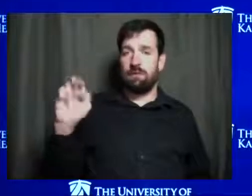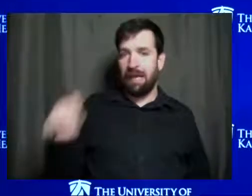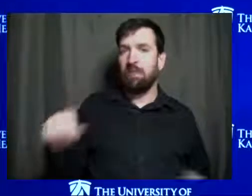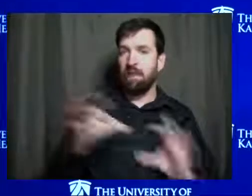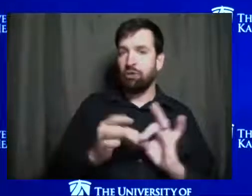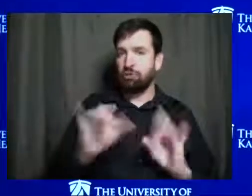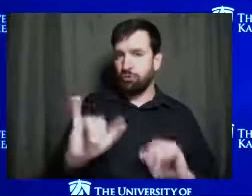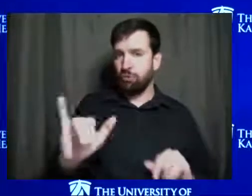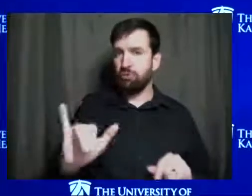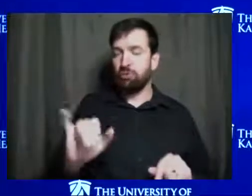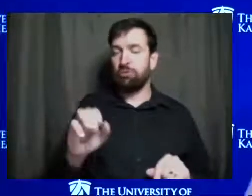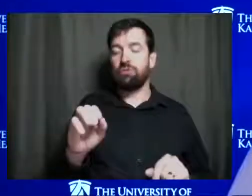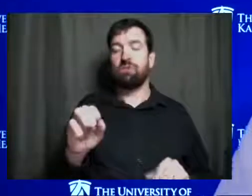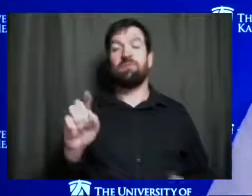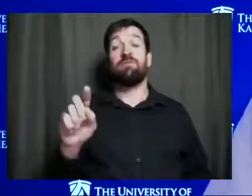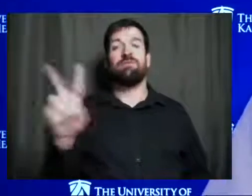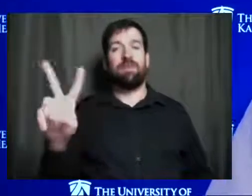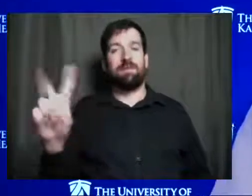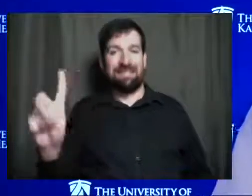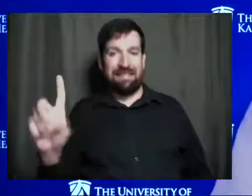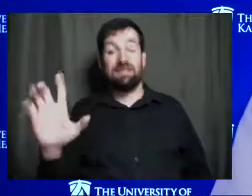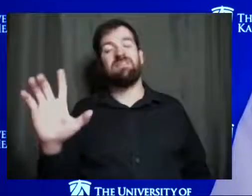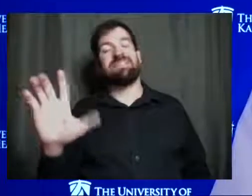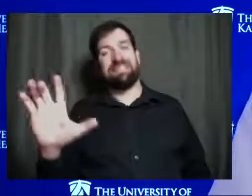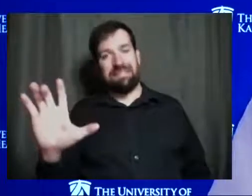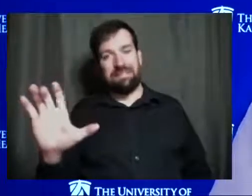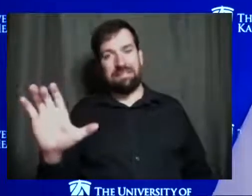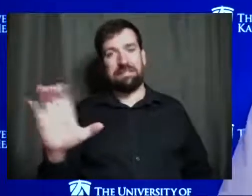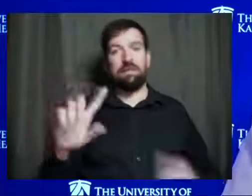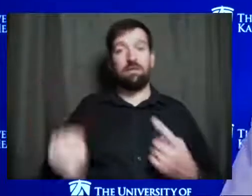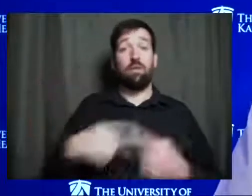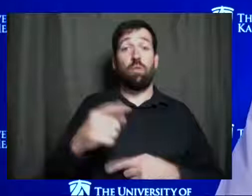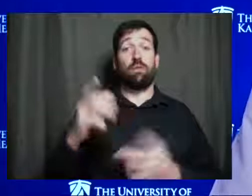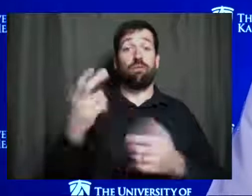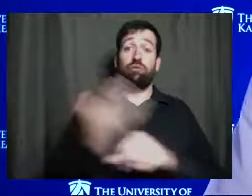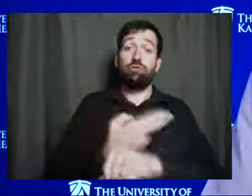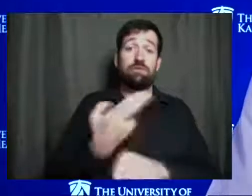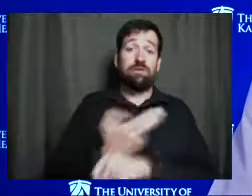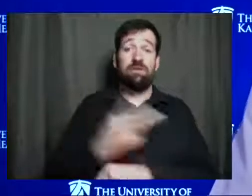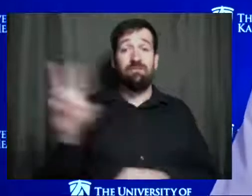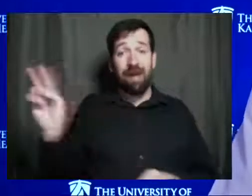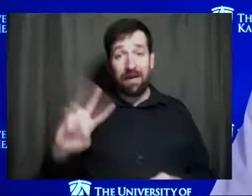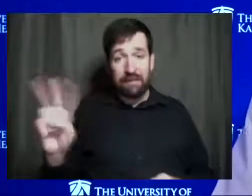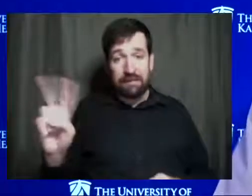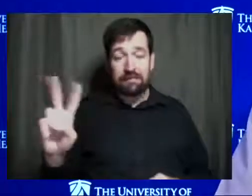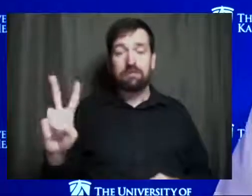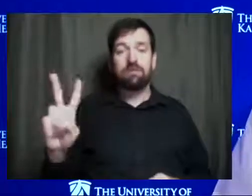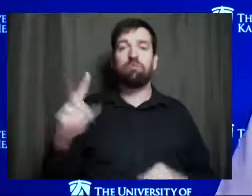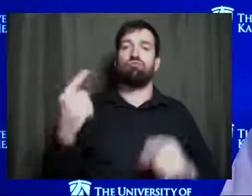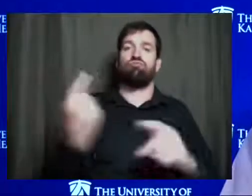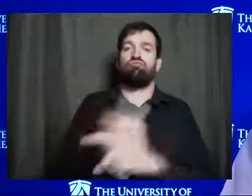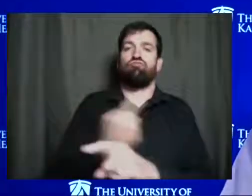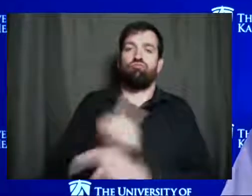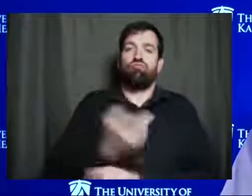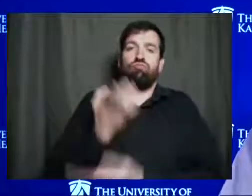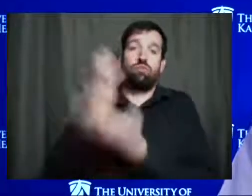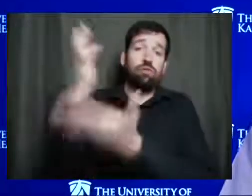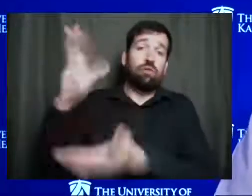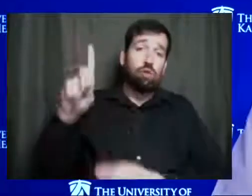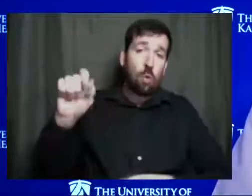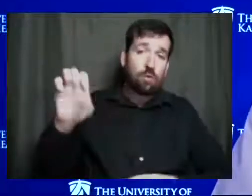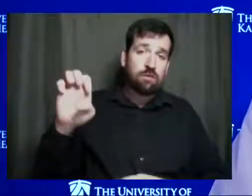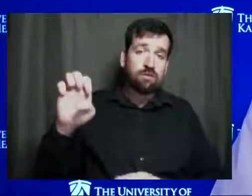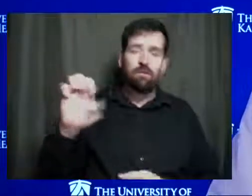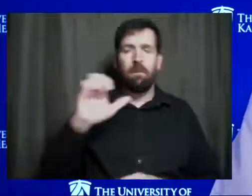nature. So I think when you are taking these over-the-counter supplements, doing it in the recommended daily doses will not have any